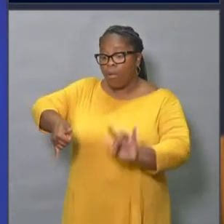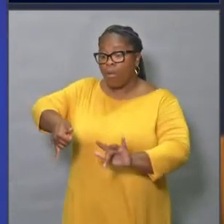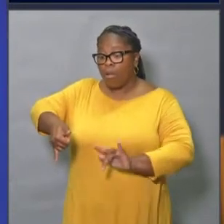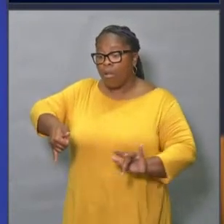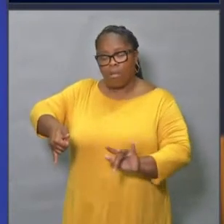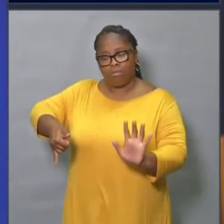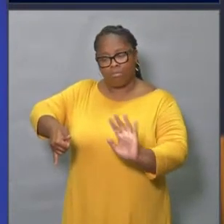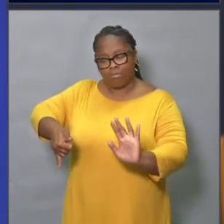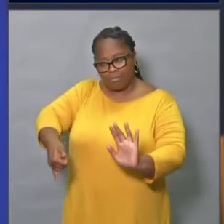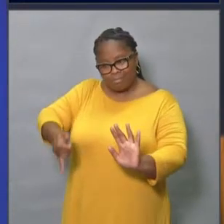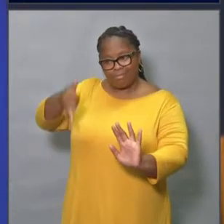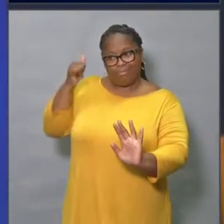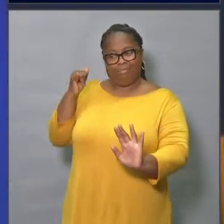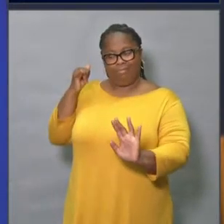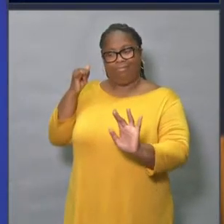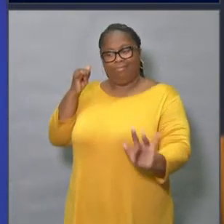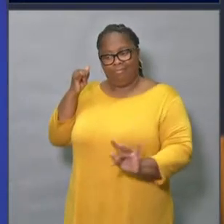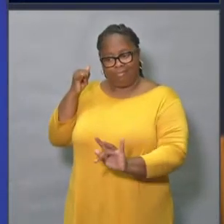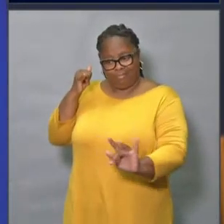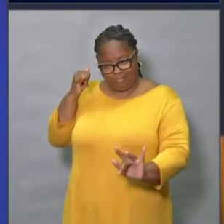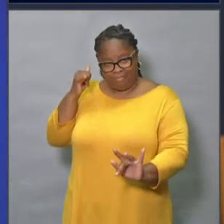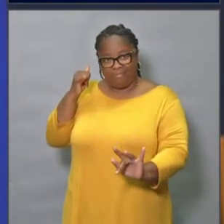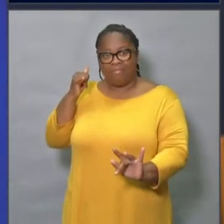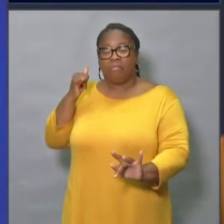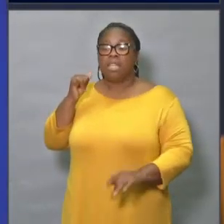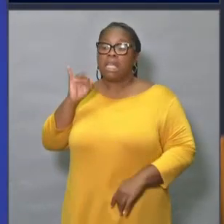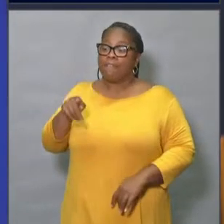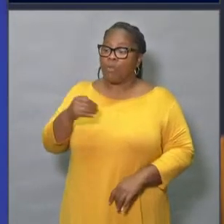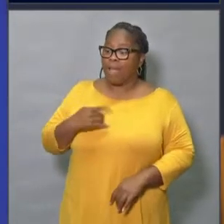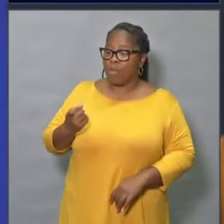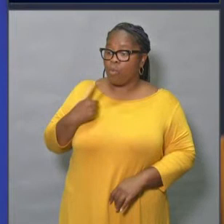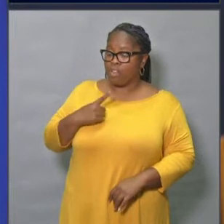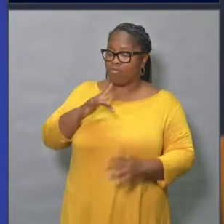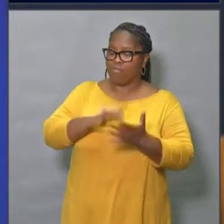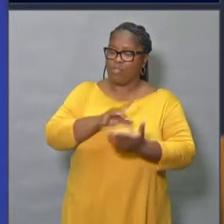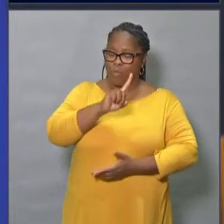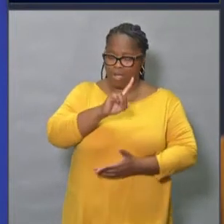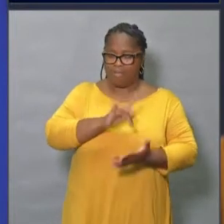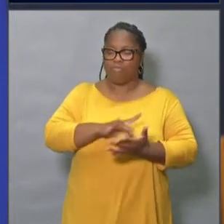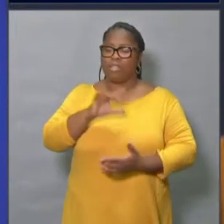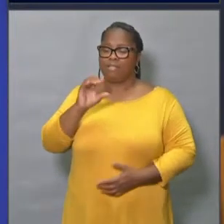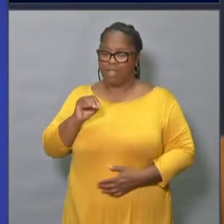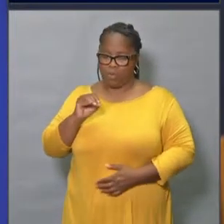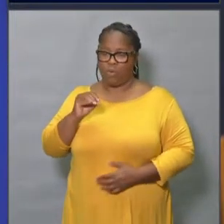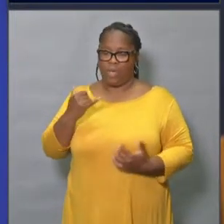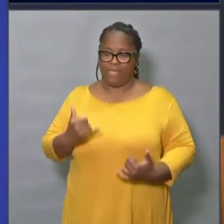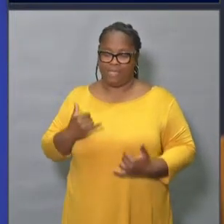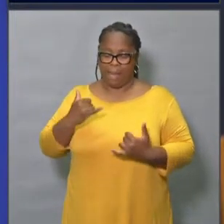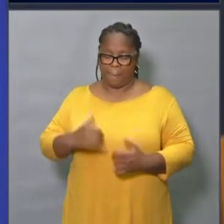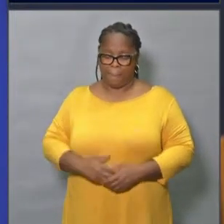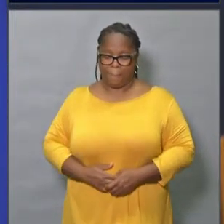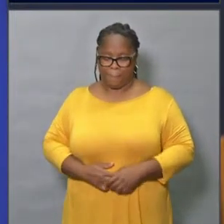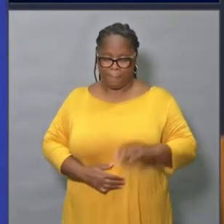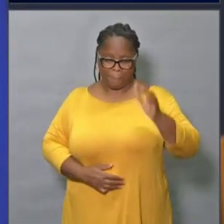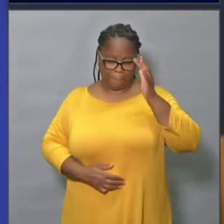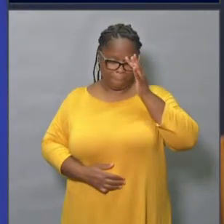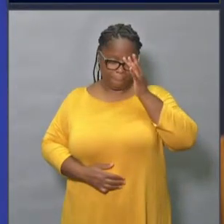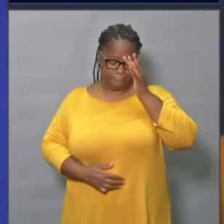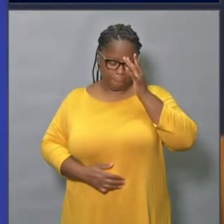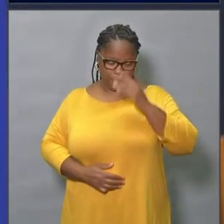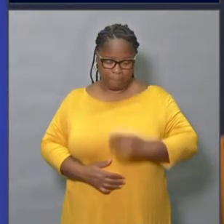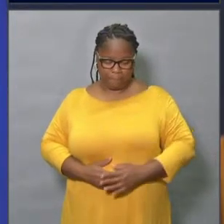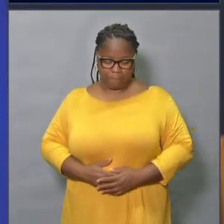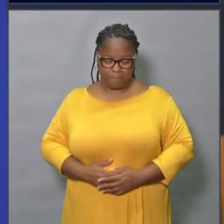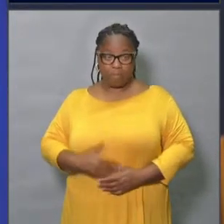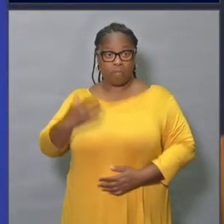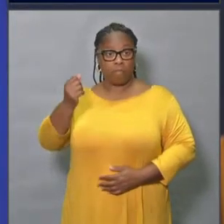before pressing the numbers. Once again, if you have a question, please press 1 then 0 at this time.